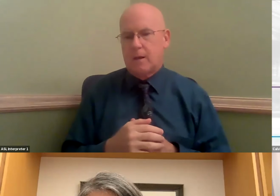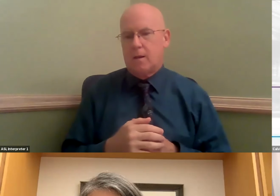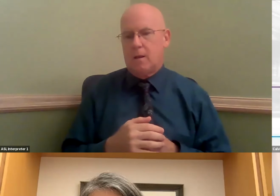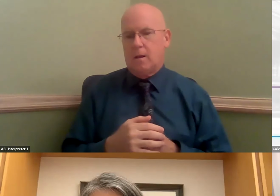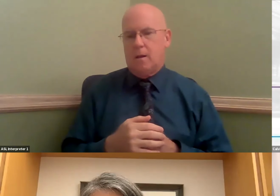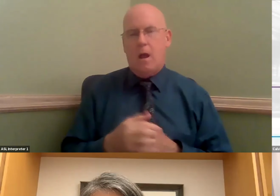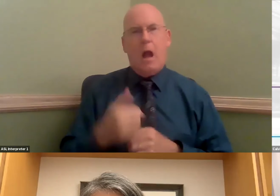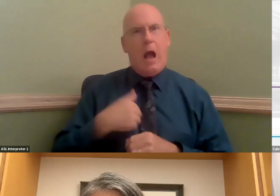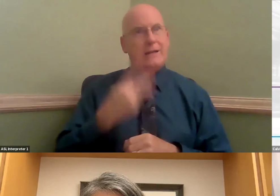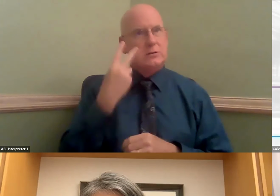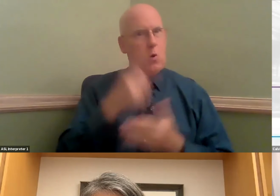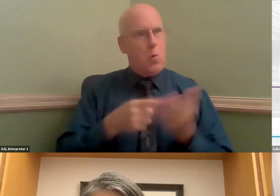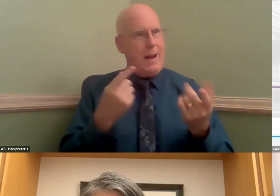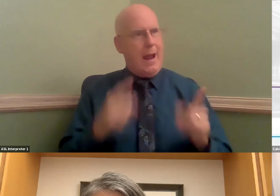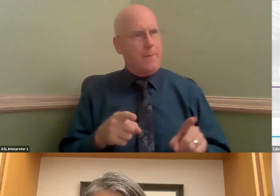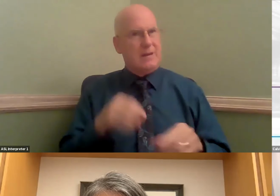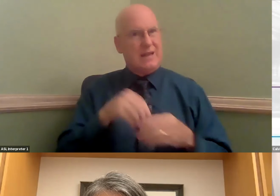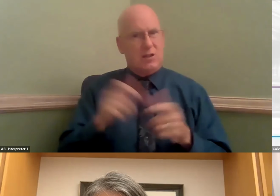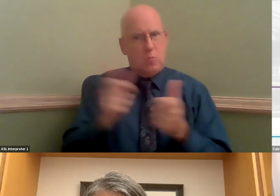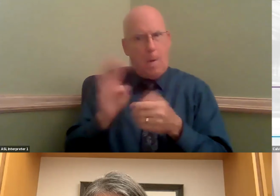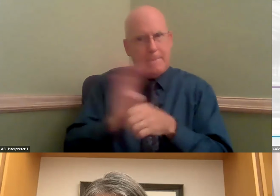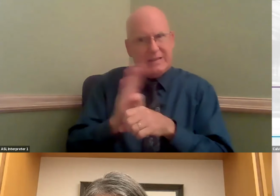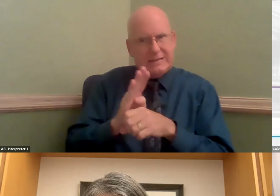saw what happened in that small business.